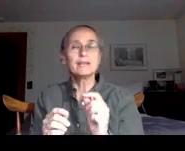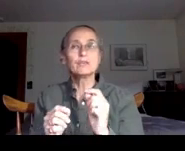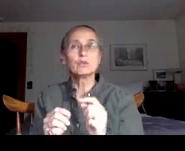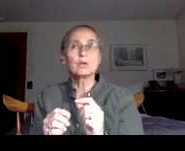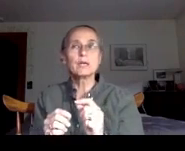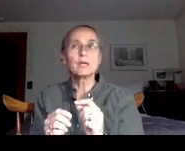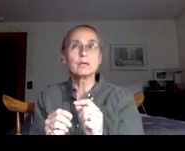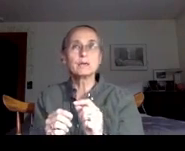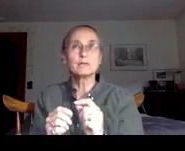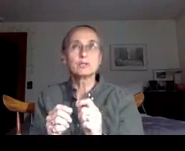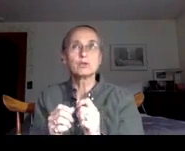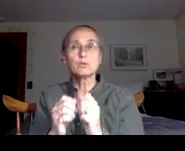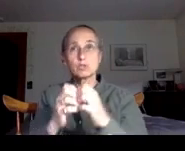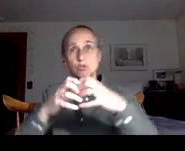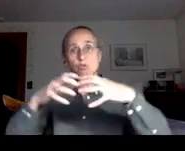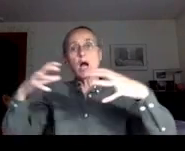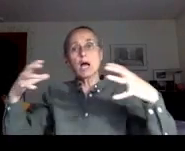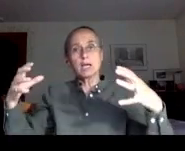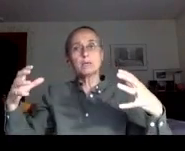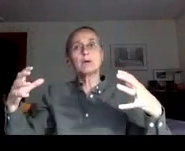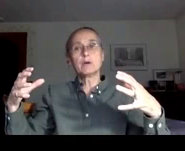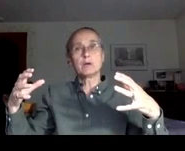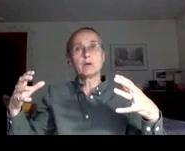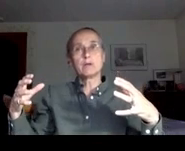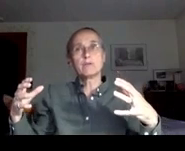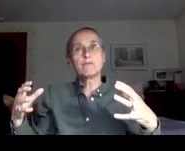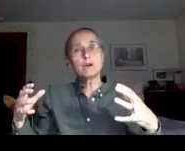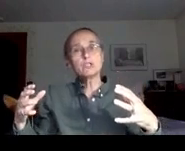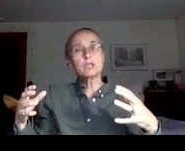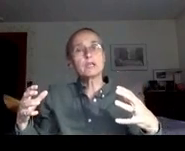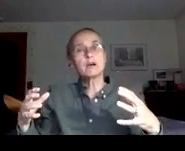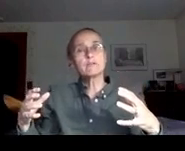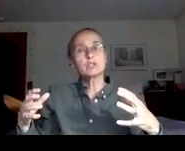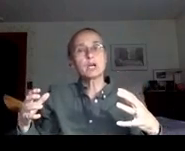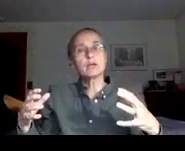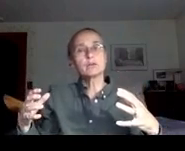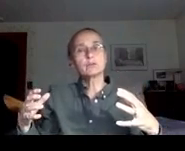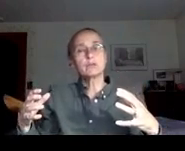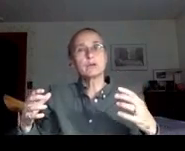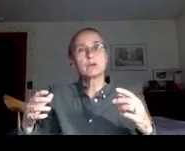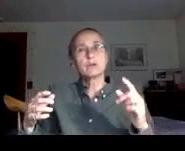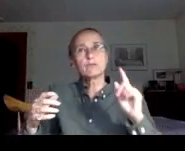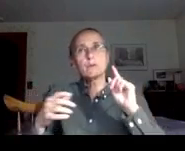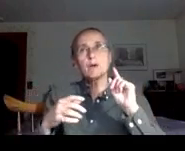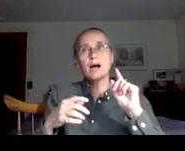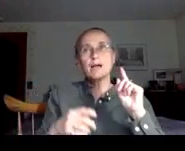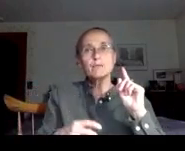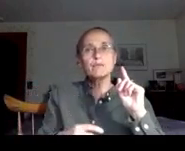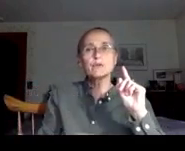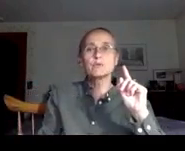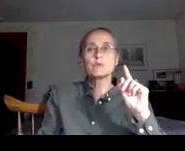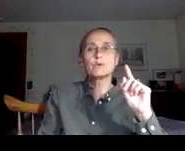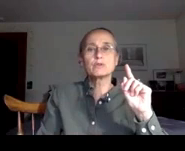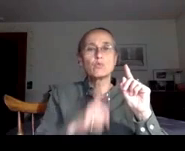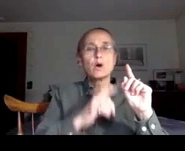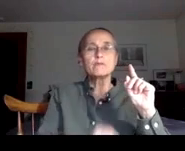And it is looking to describe the functioning of a child from, I